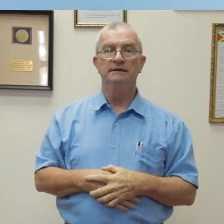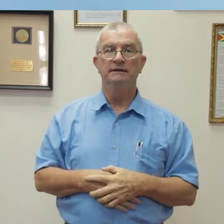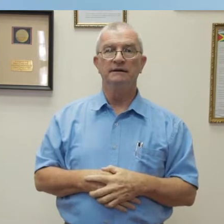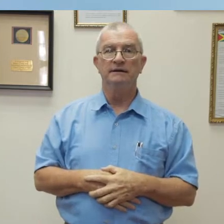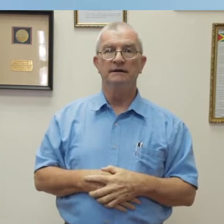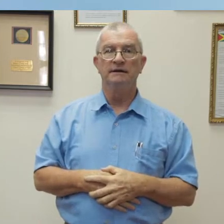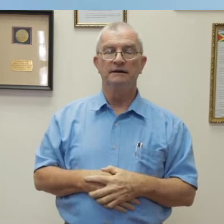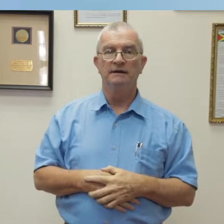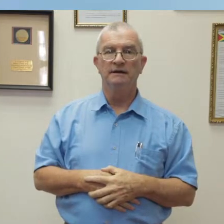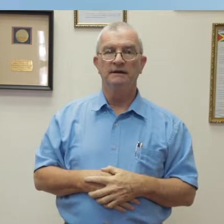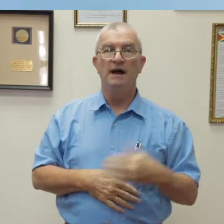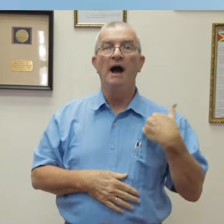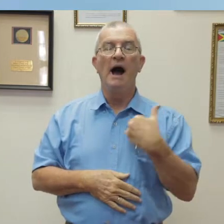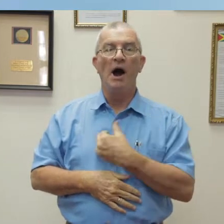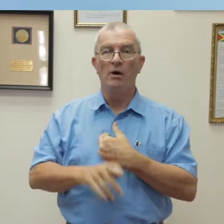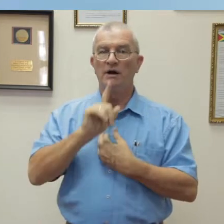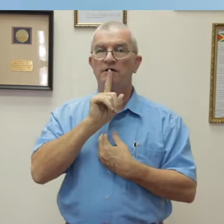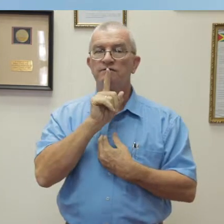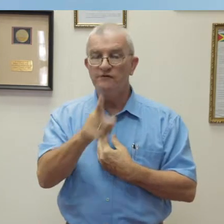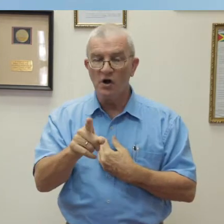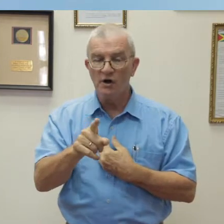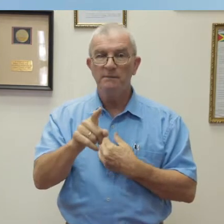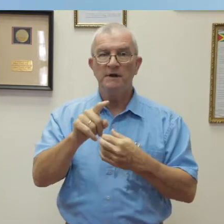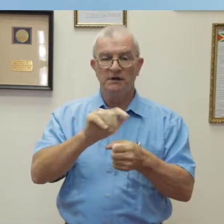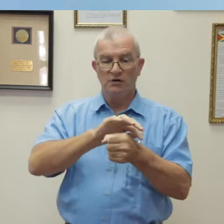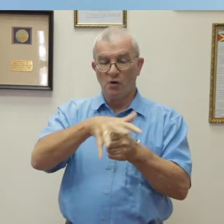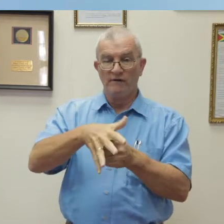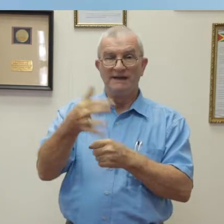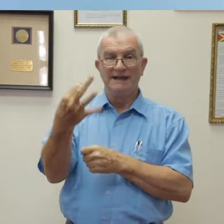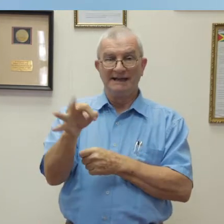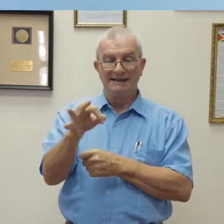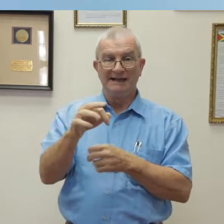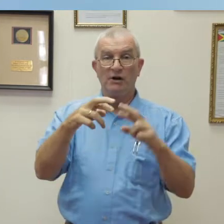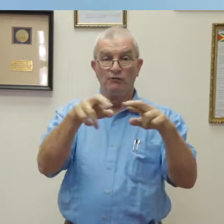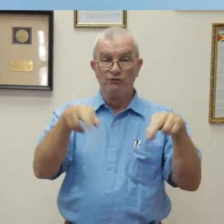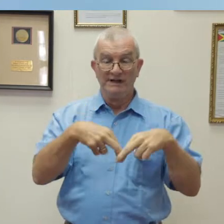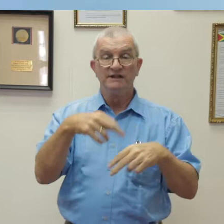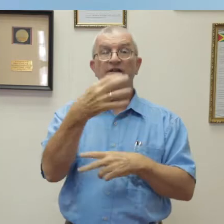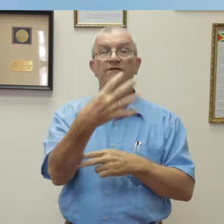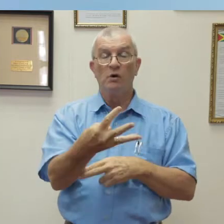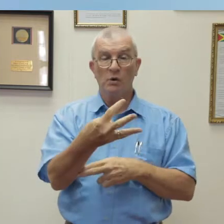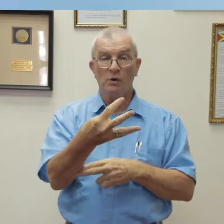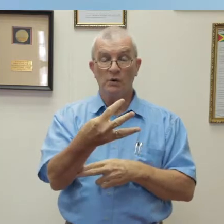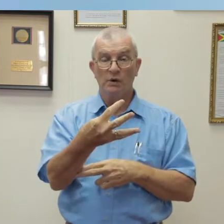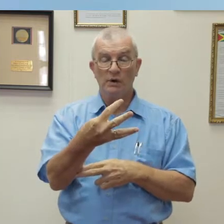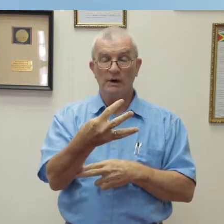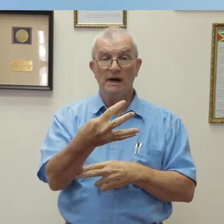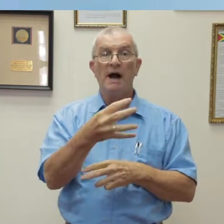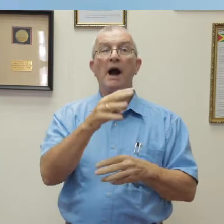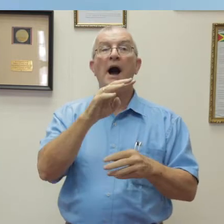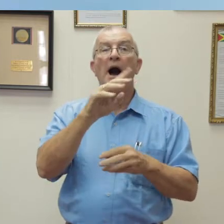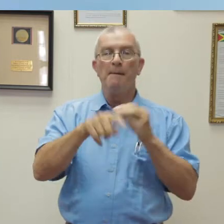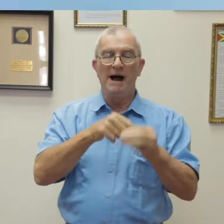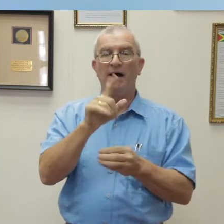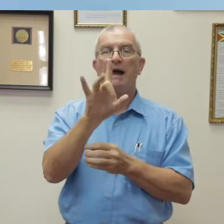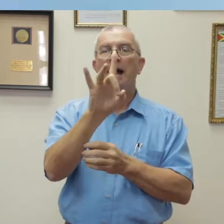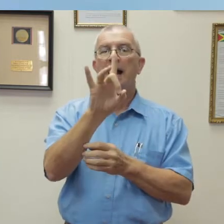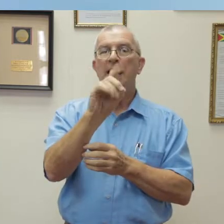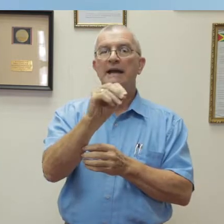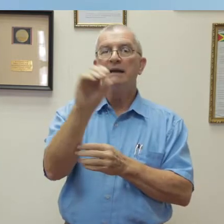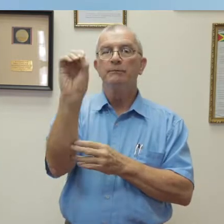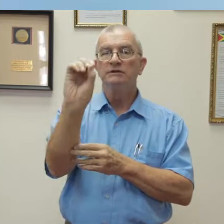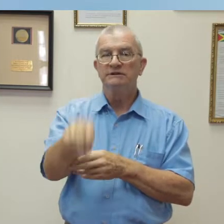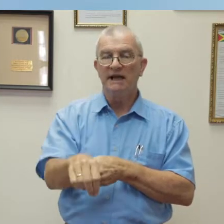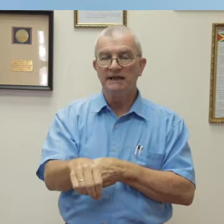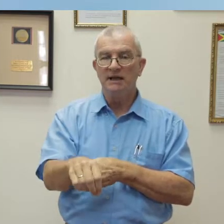Our confirmed cases in region number 4 represent more than 80%, with most of